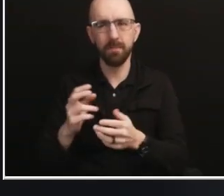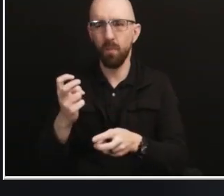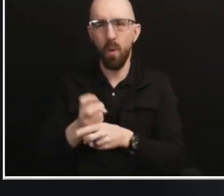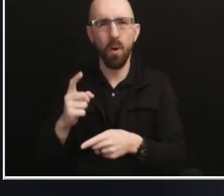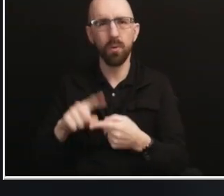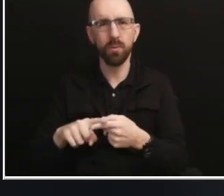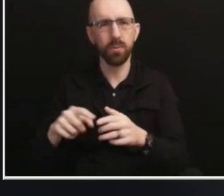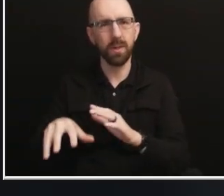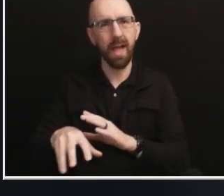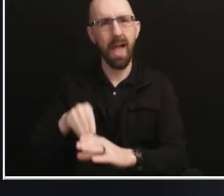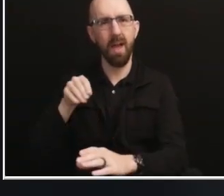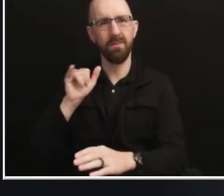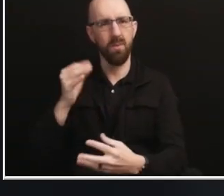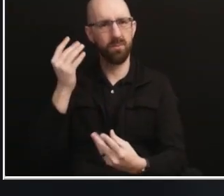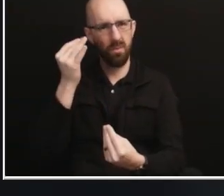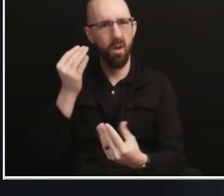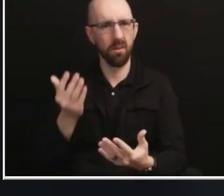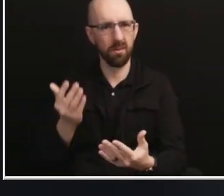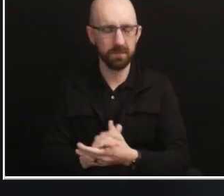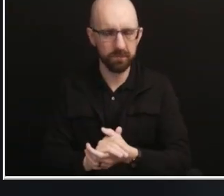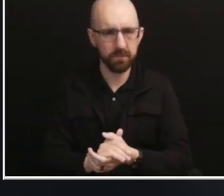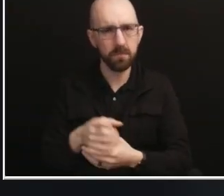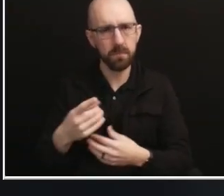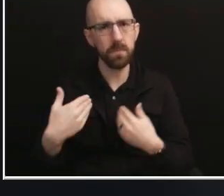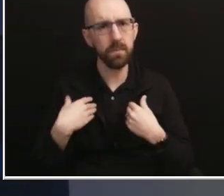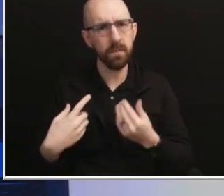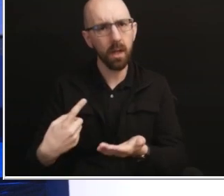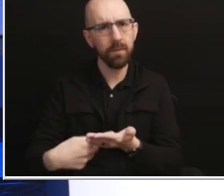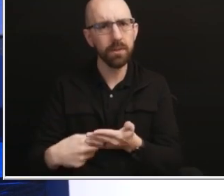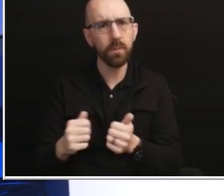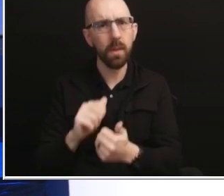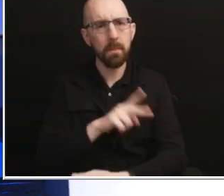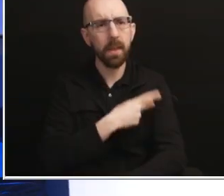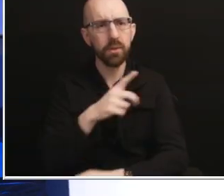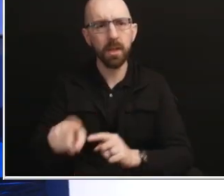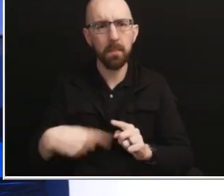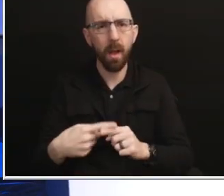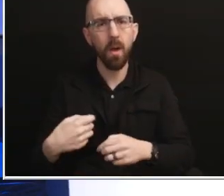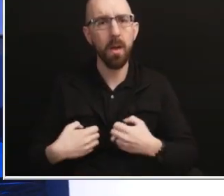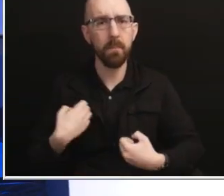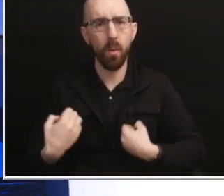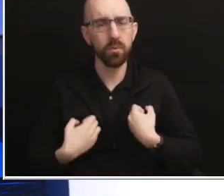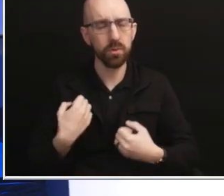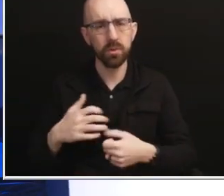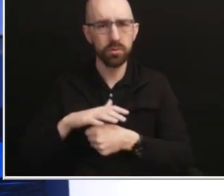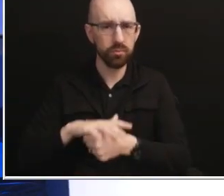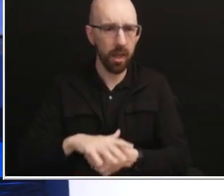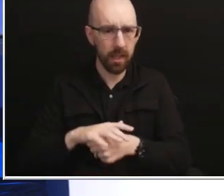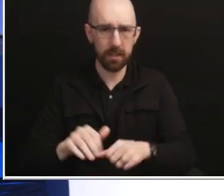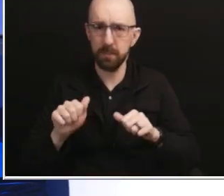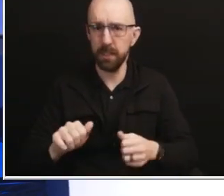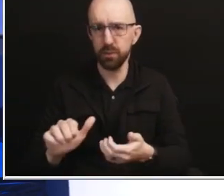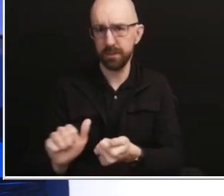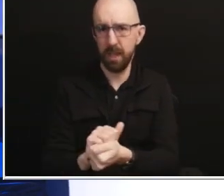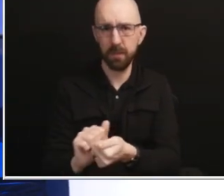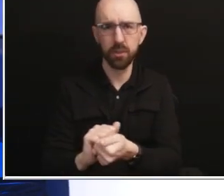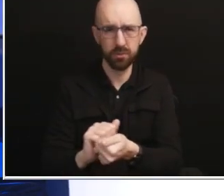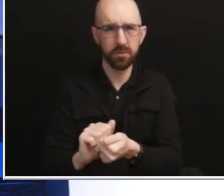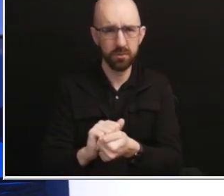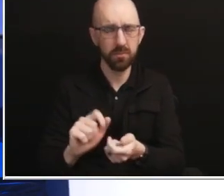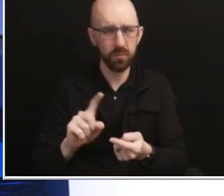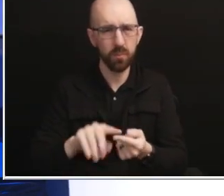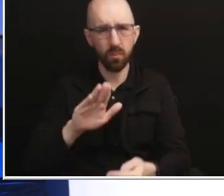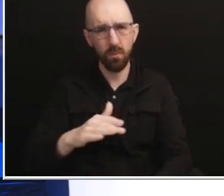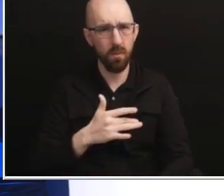thoughts. Do you ever have conversations with patients just about emotional stress and the potential damage it can do to your heart or